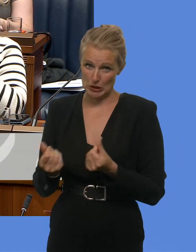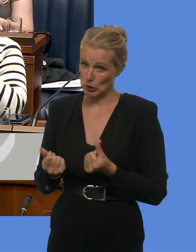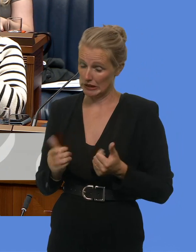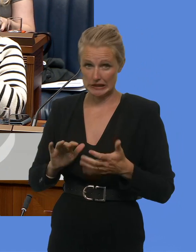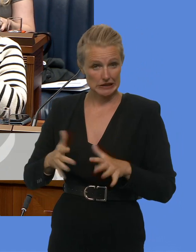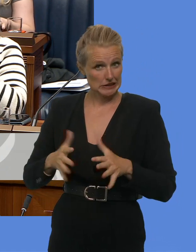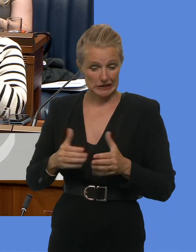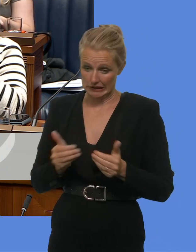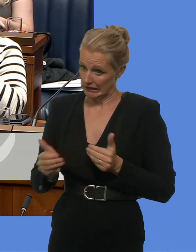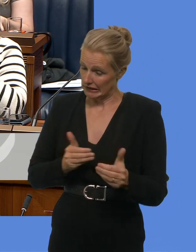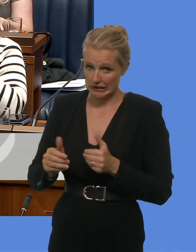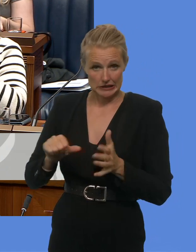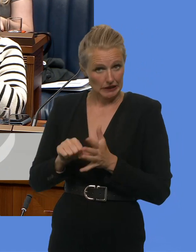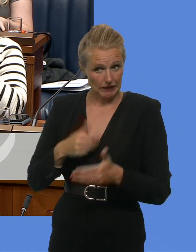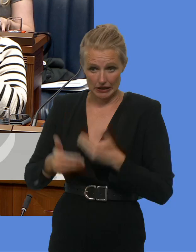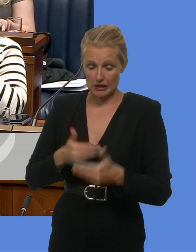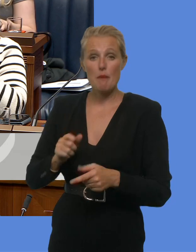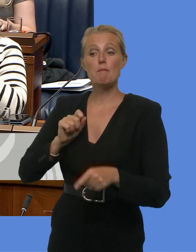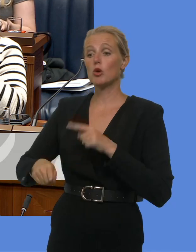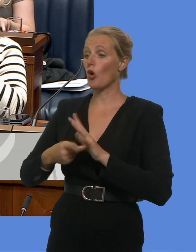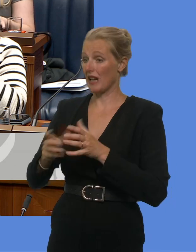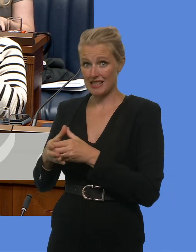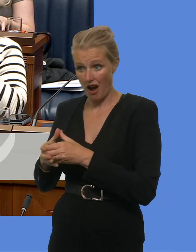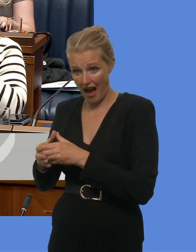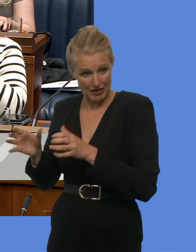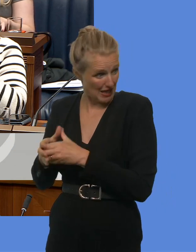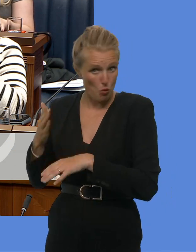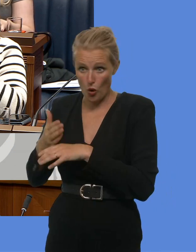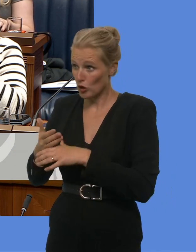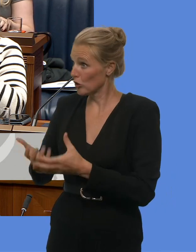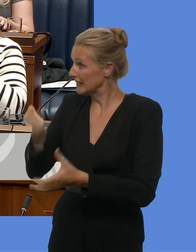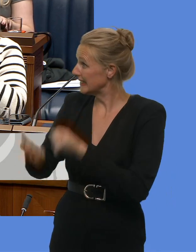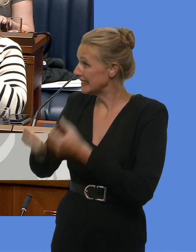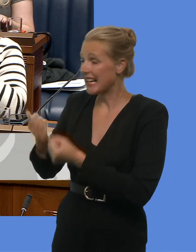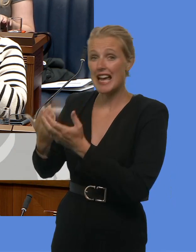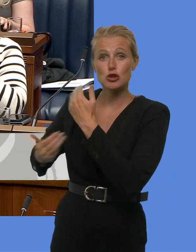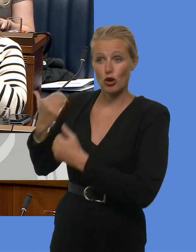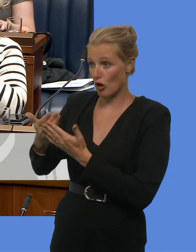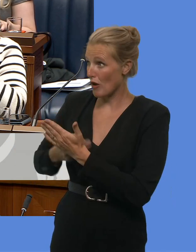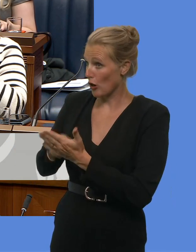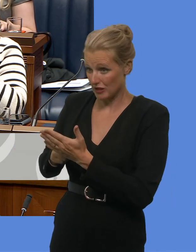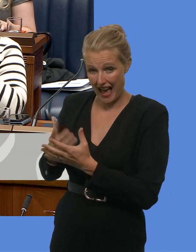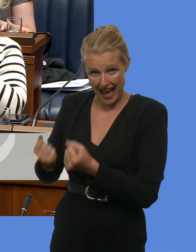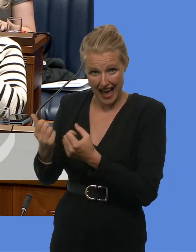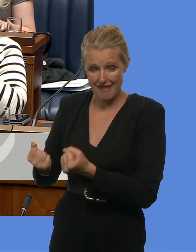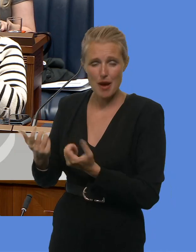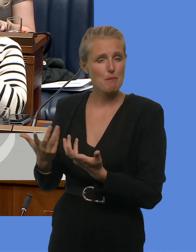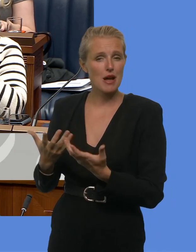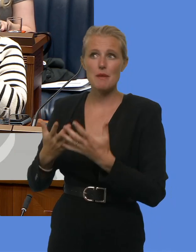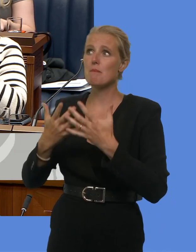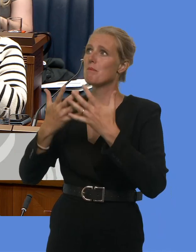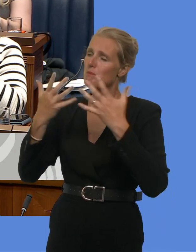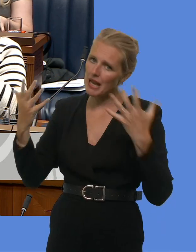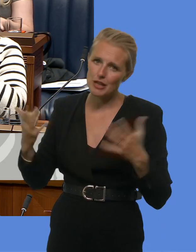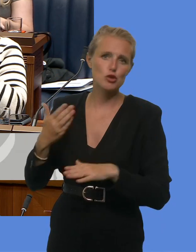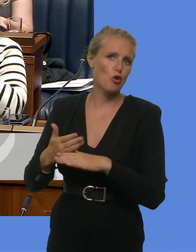here. There's generally within organisations a team of people working on retrieving those historical records, and that takes time given the sheer scale. But I welcome